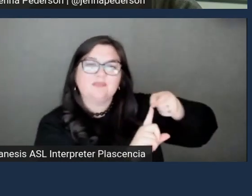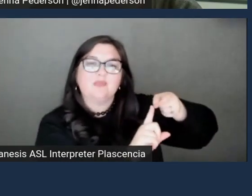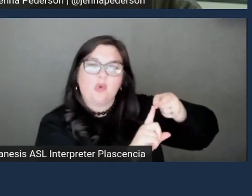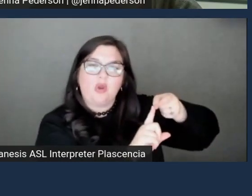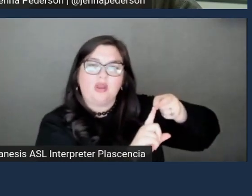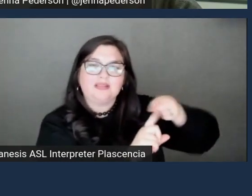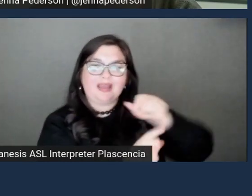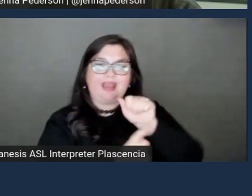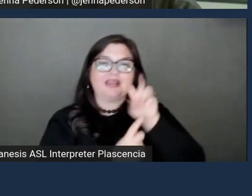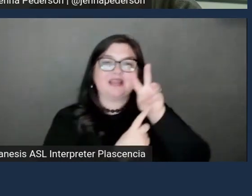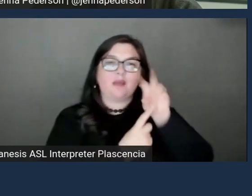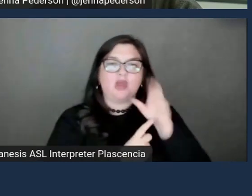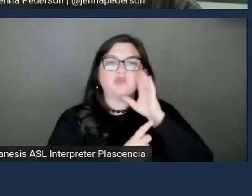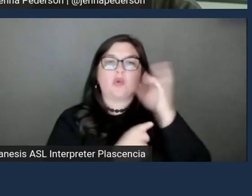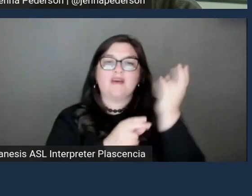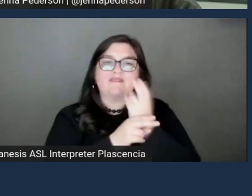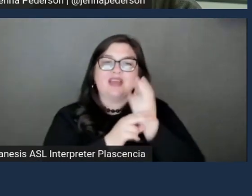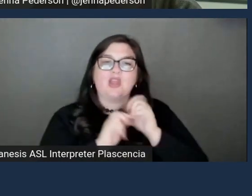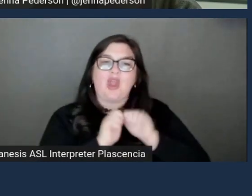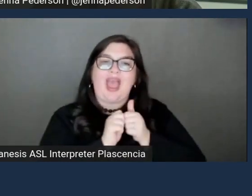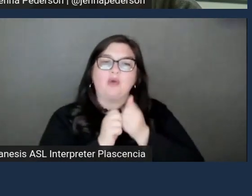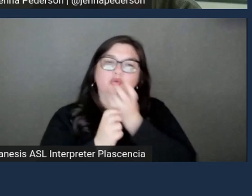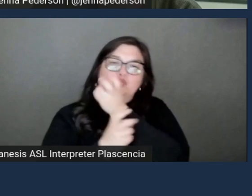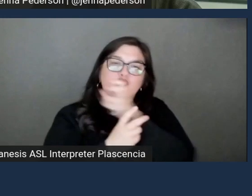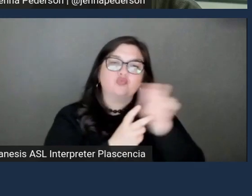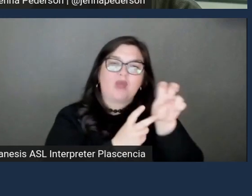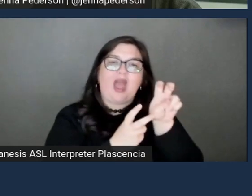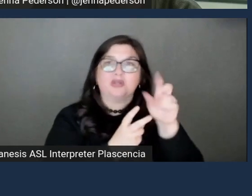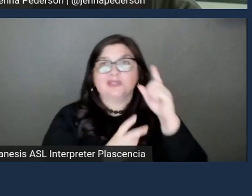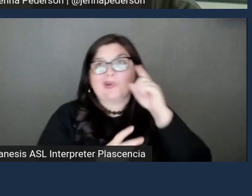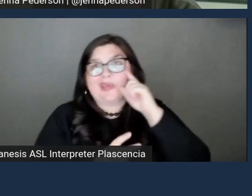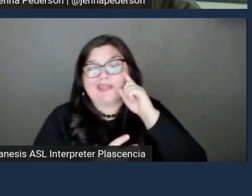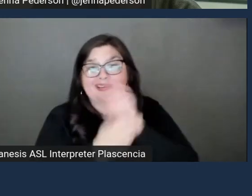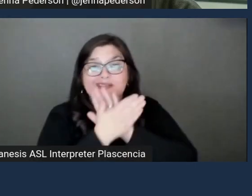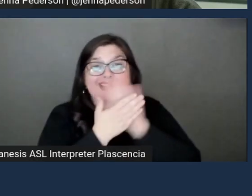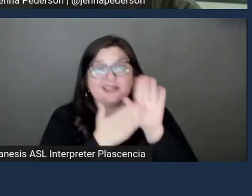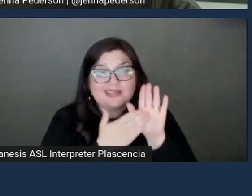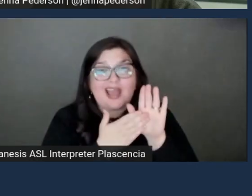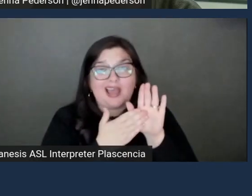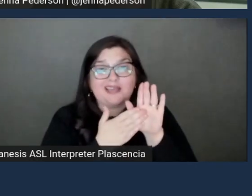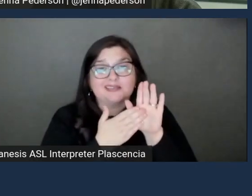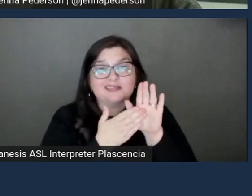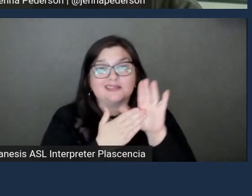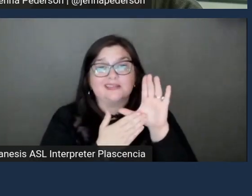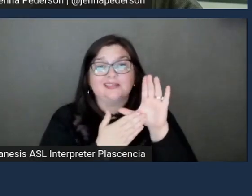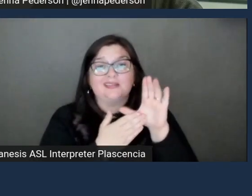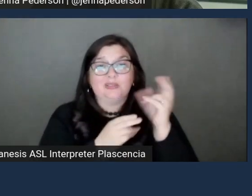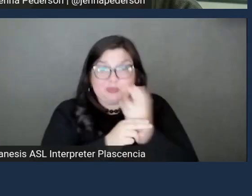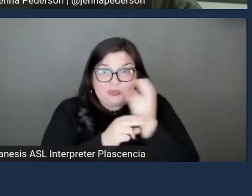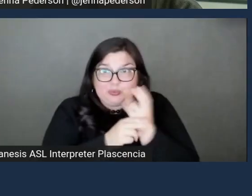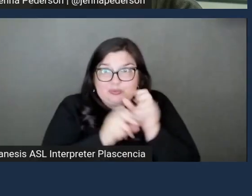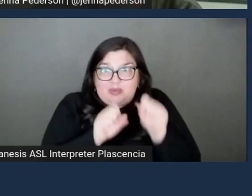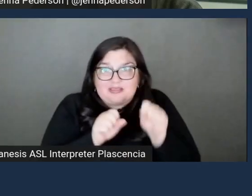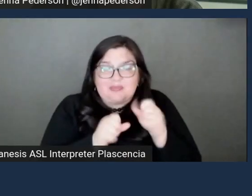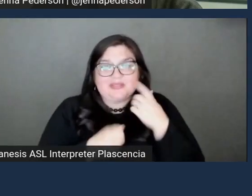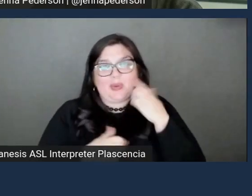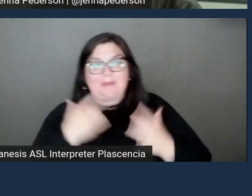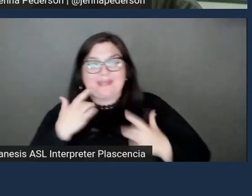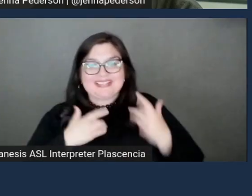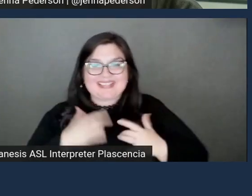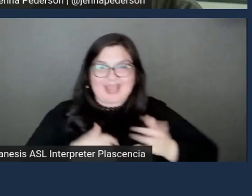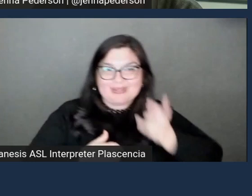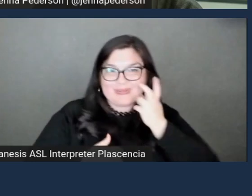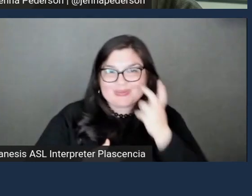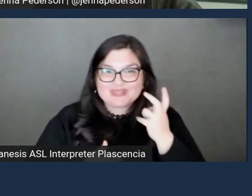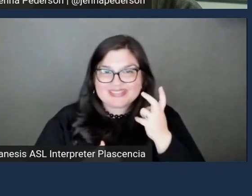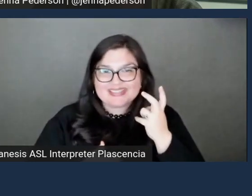it for the best experience. So I think that's just a really nice use case, and I'm excited to see that one be taken